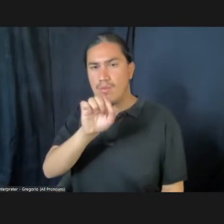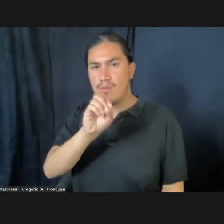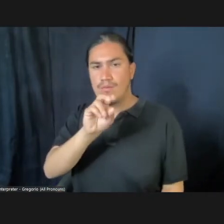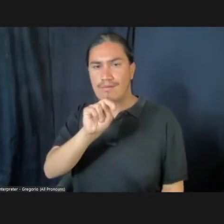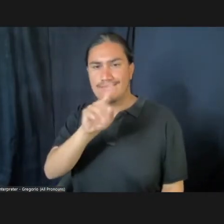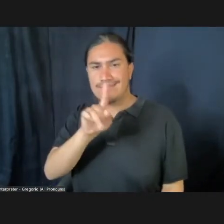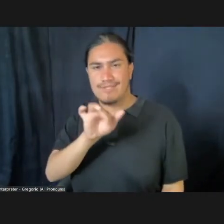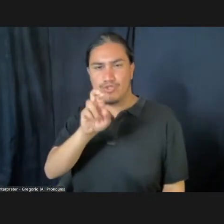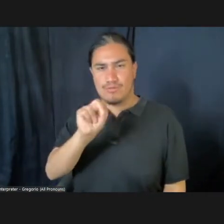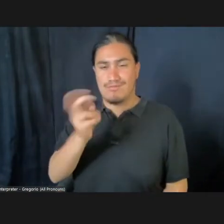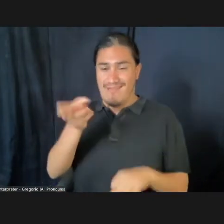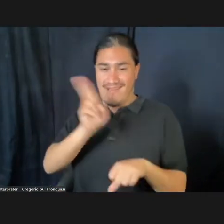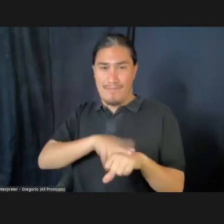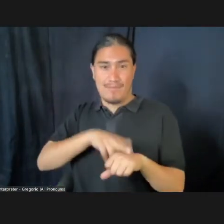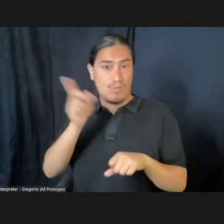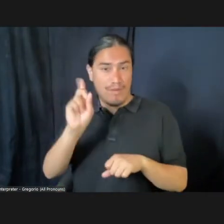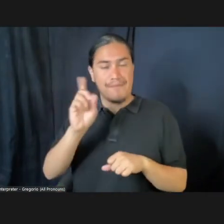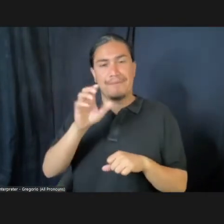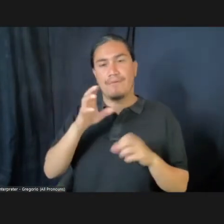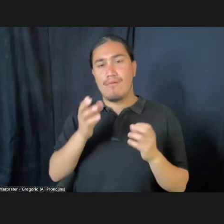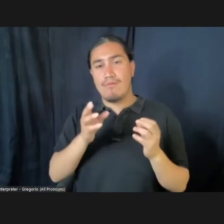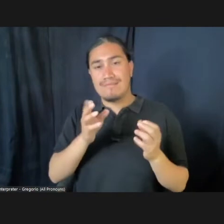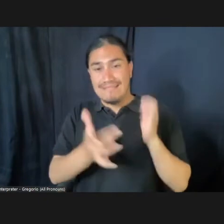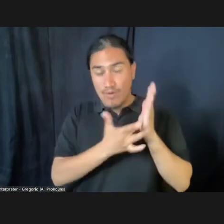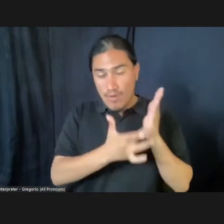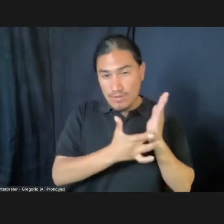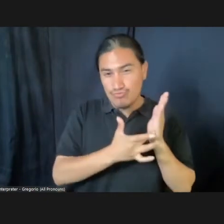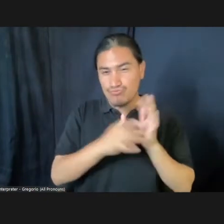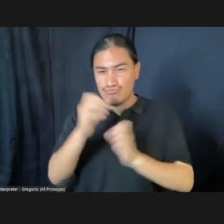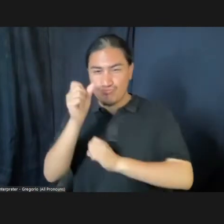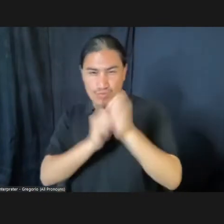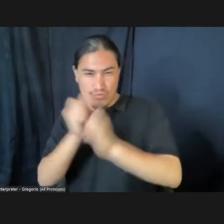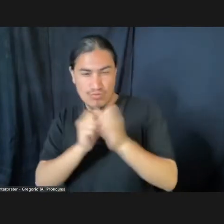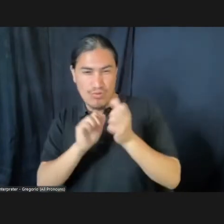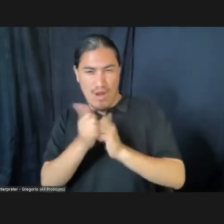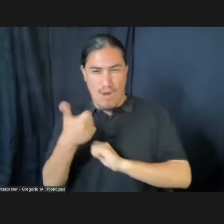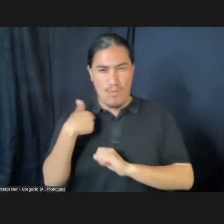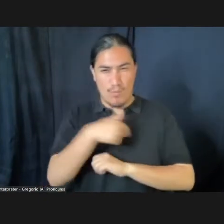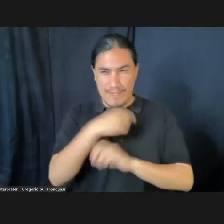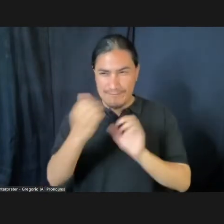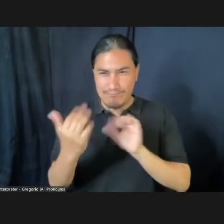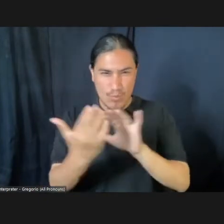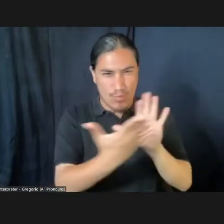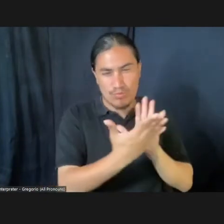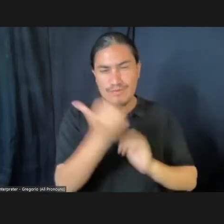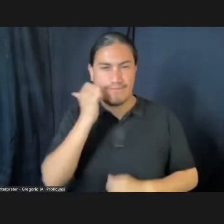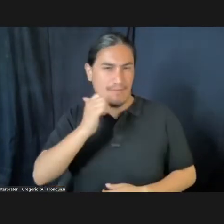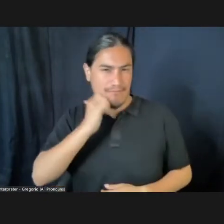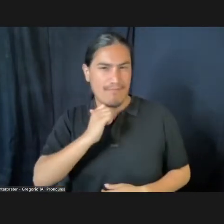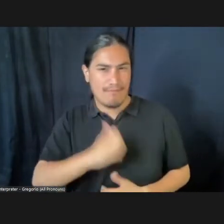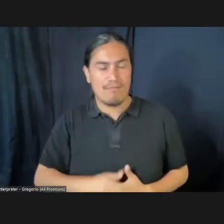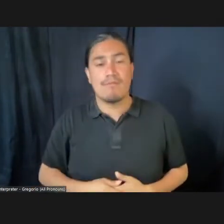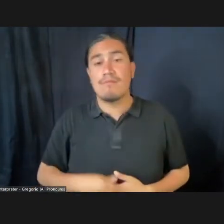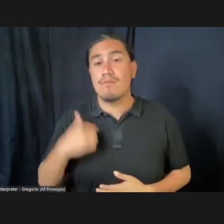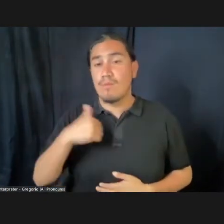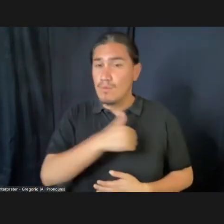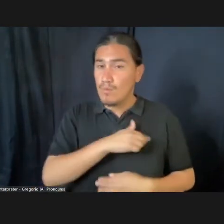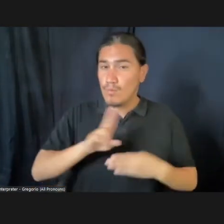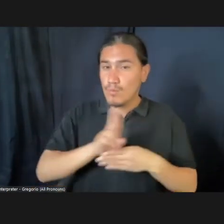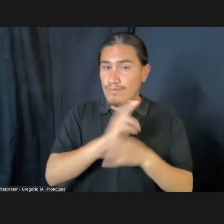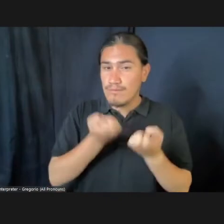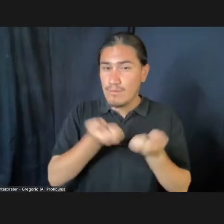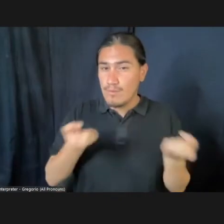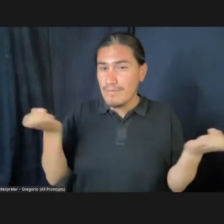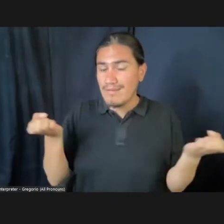the technologies, structures, and ways of thinking we use every day. We are using equipment